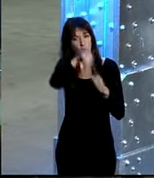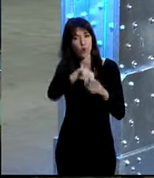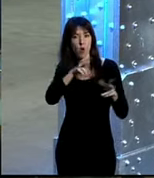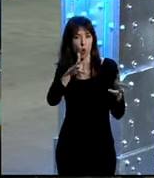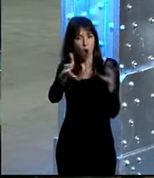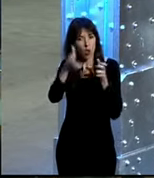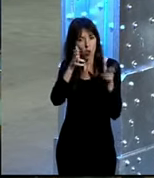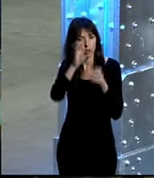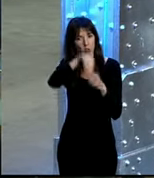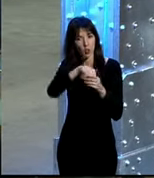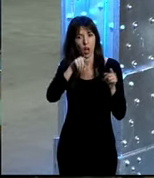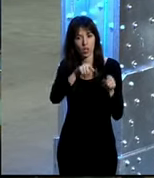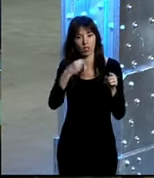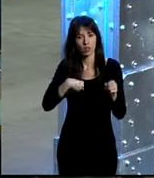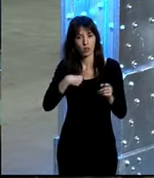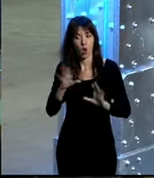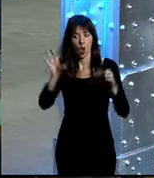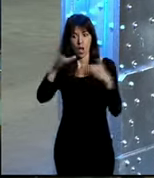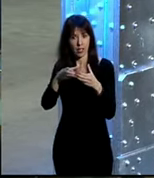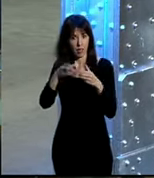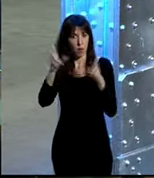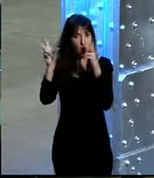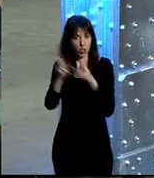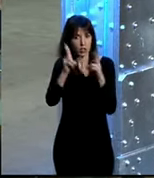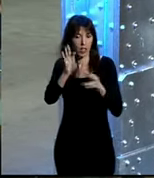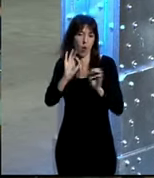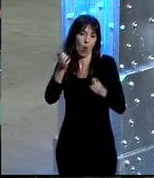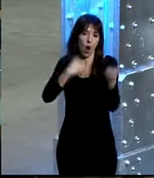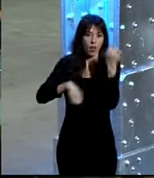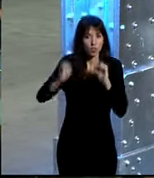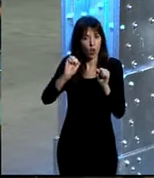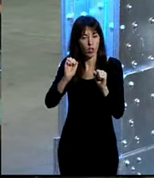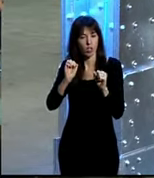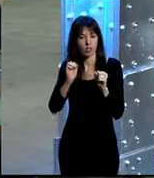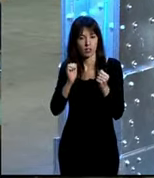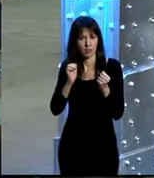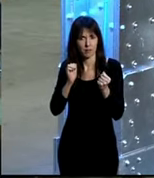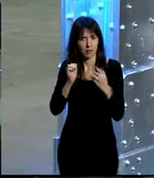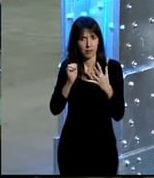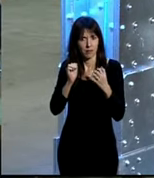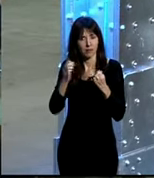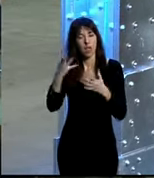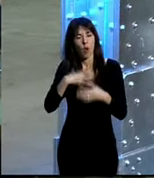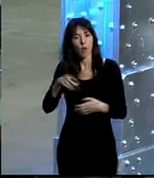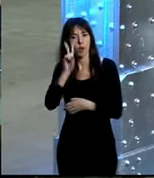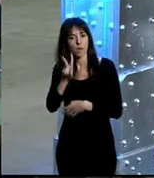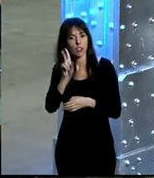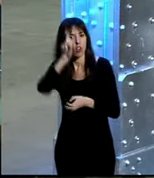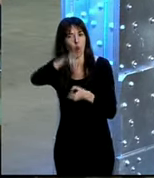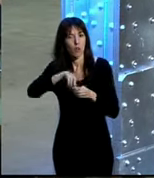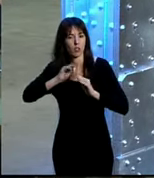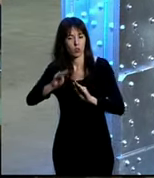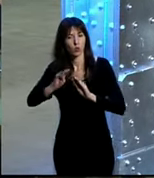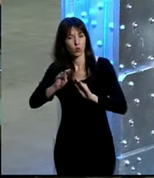because there's audiovisual content, and probably the actors or the members or the staff